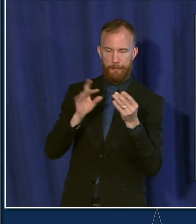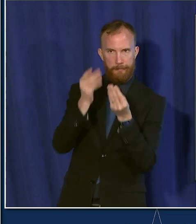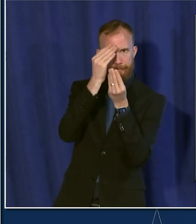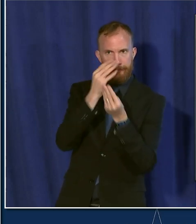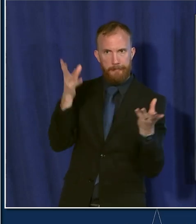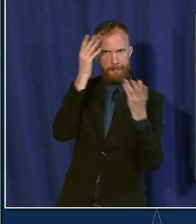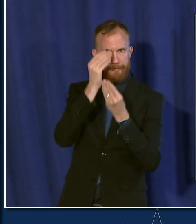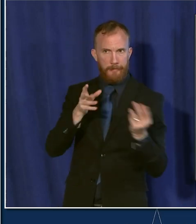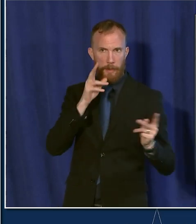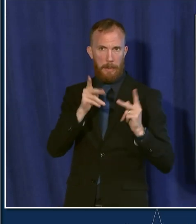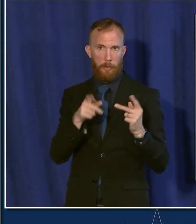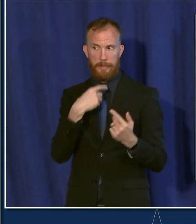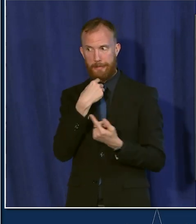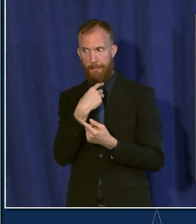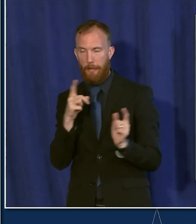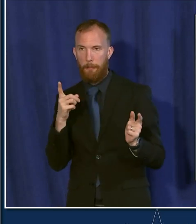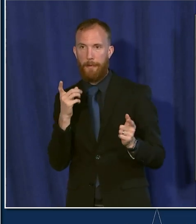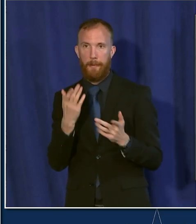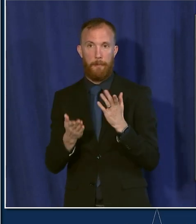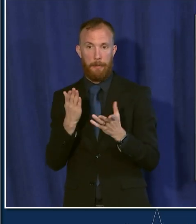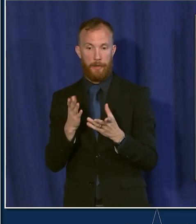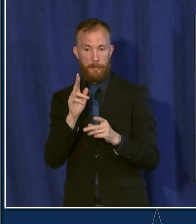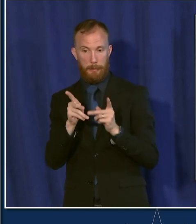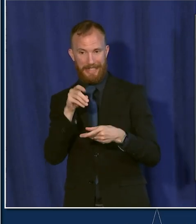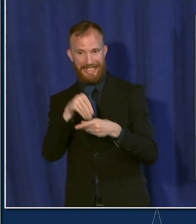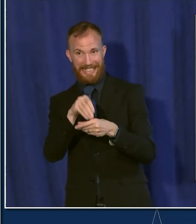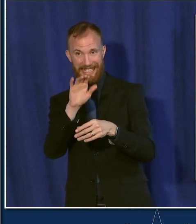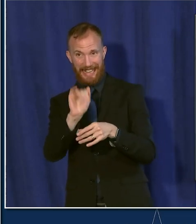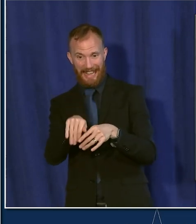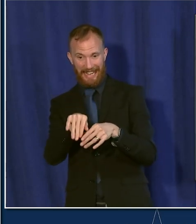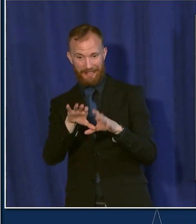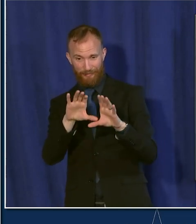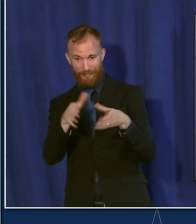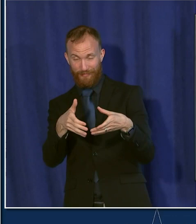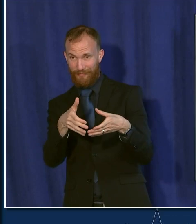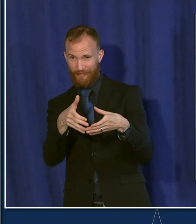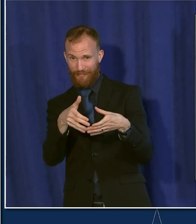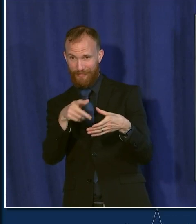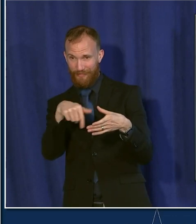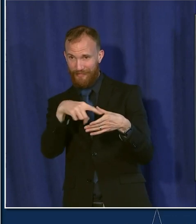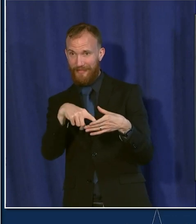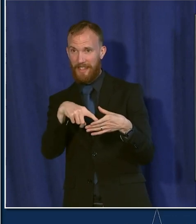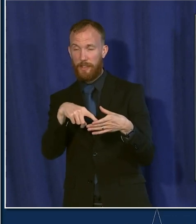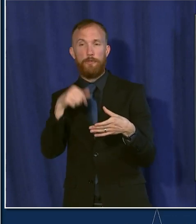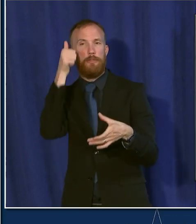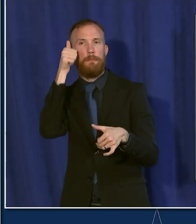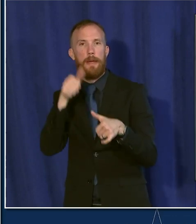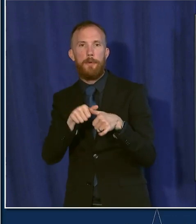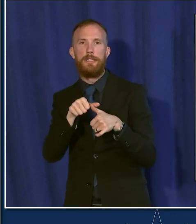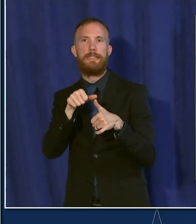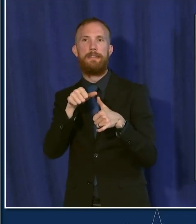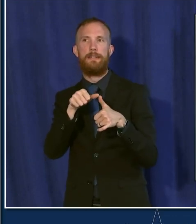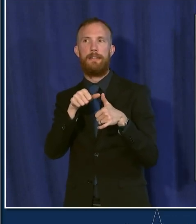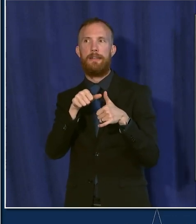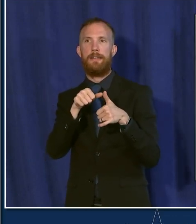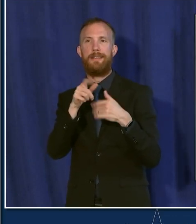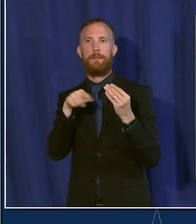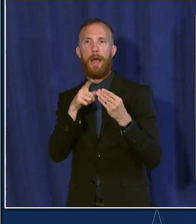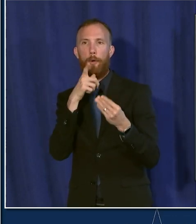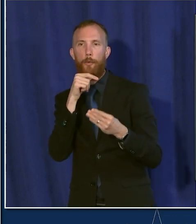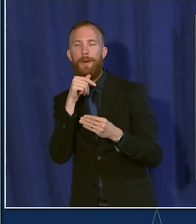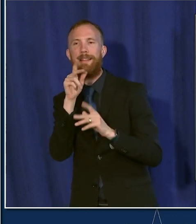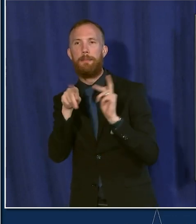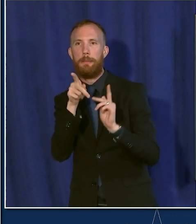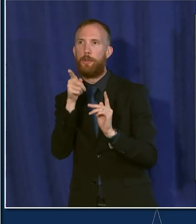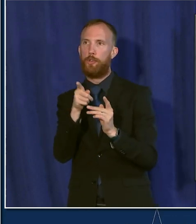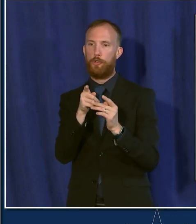there may be people again in that network, because remember, it's that network, it's the people who you are closely associated